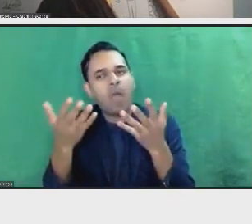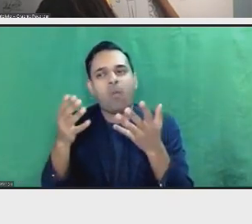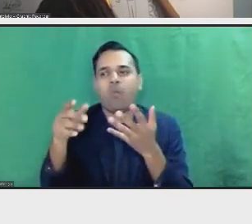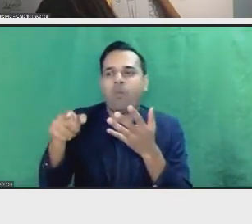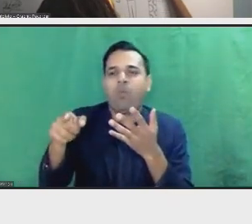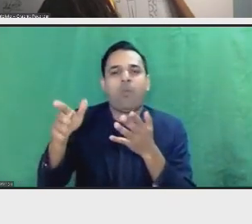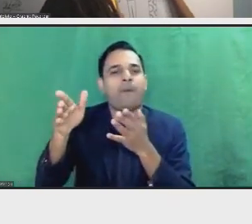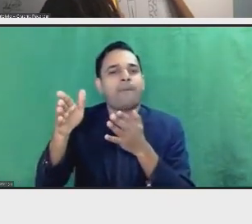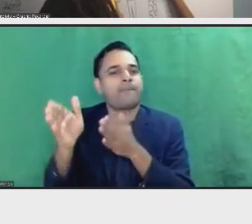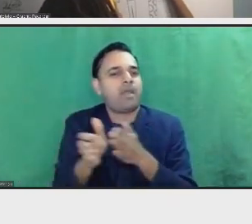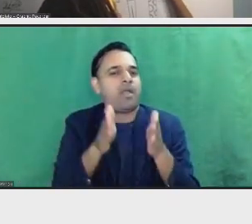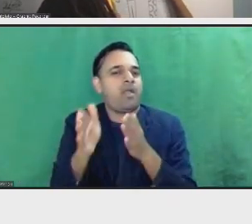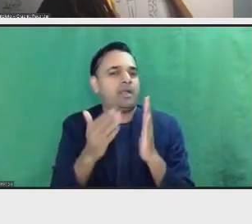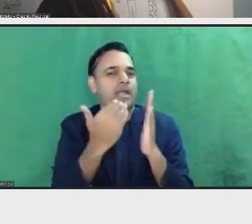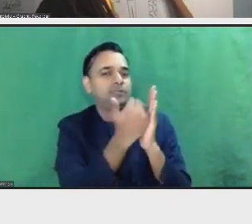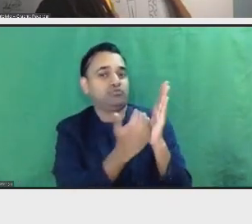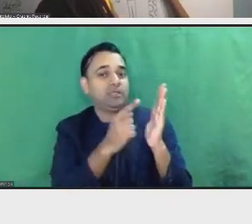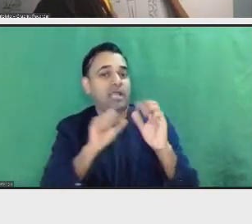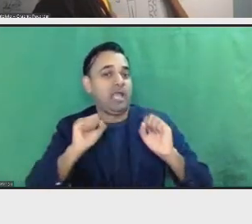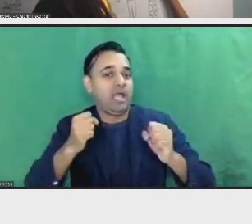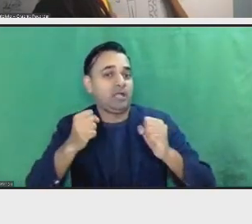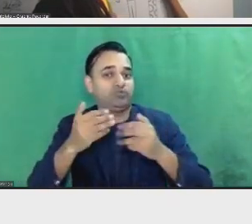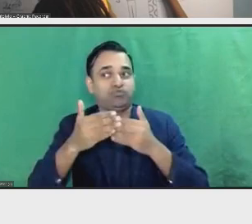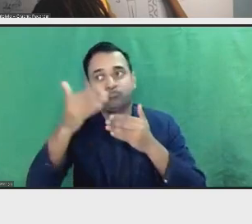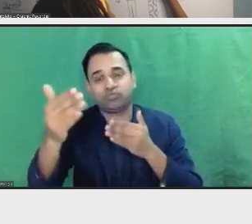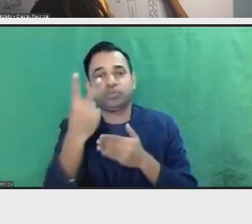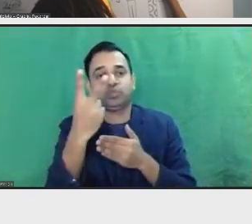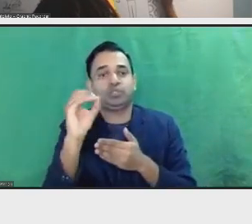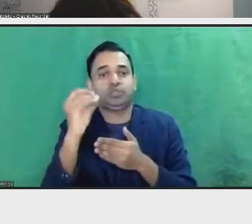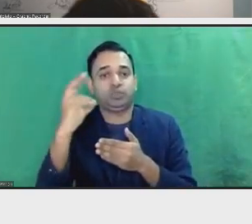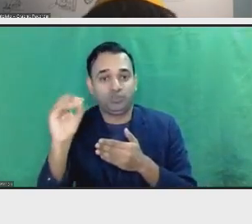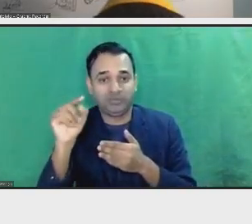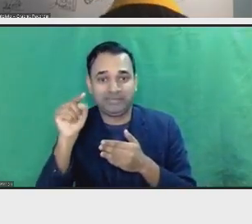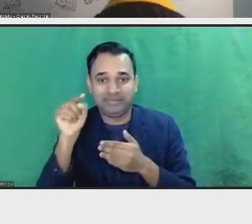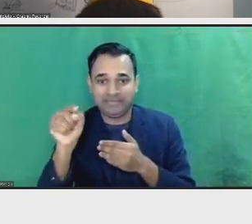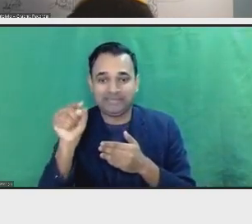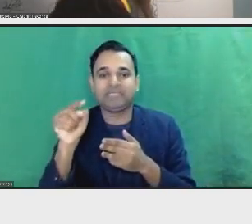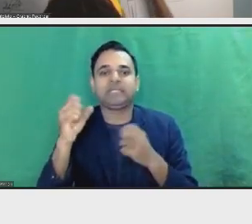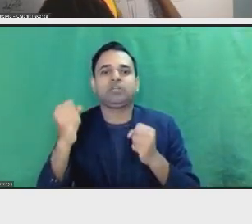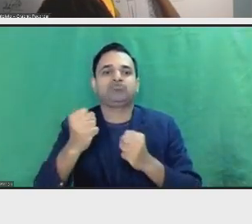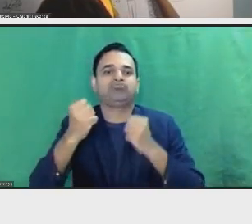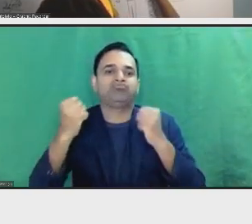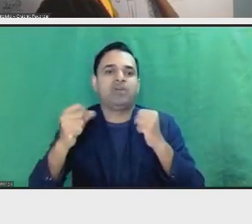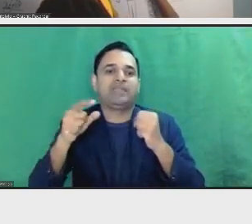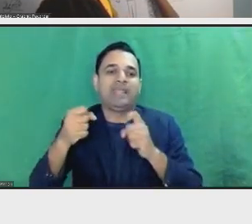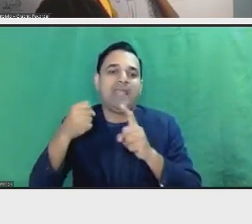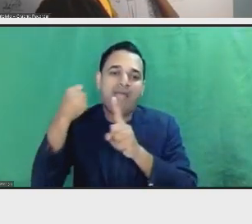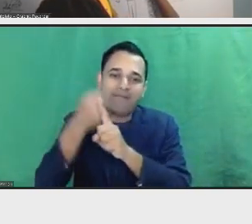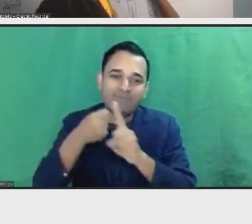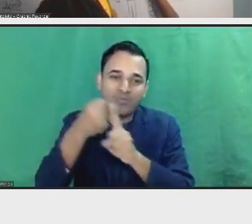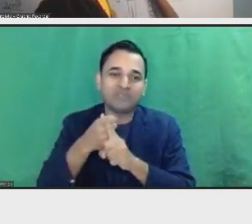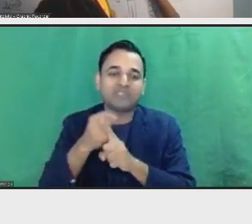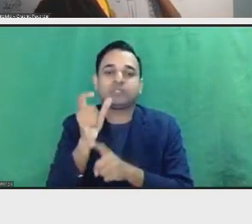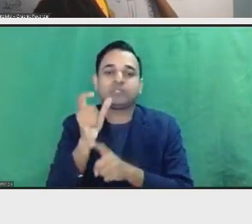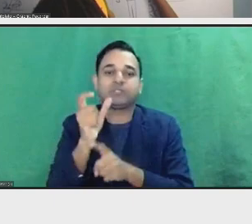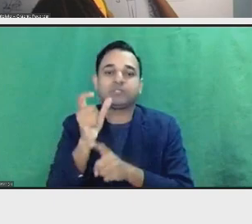action, and strengthen this advocacy work that we've embarked on. So together with that, then I will